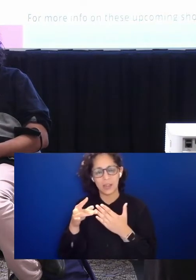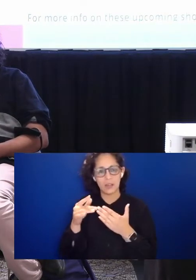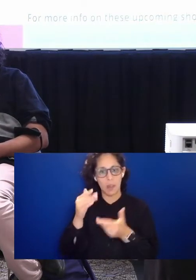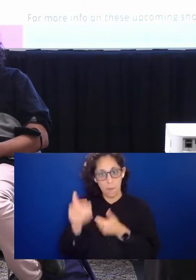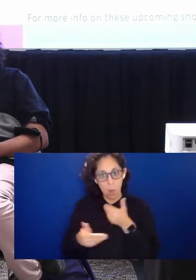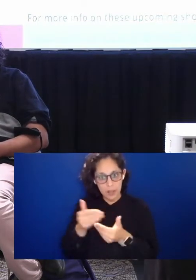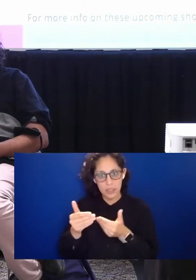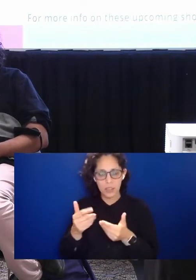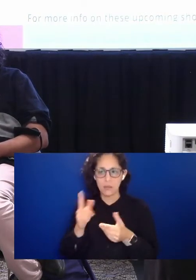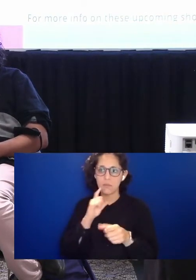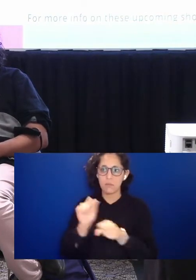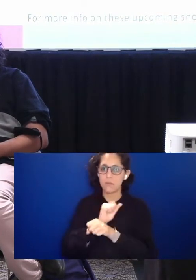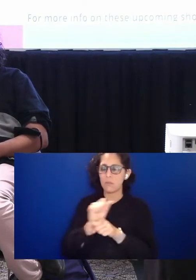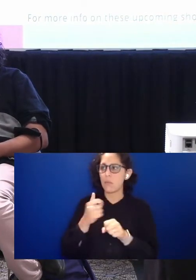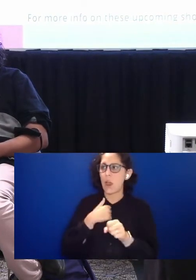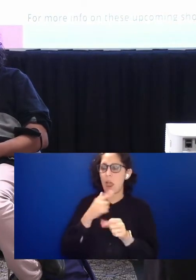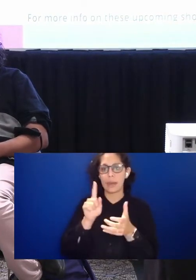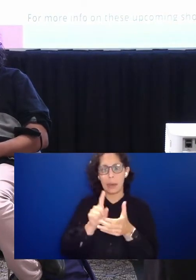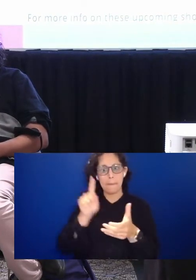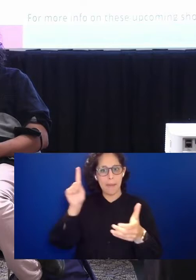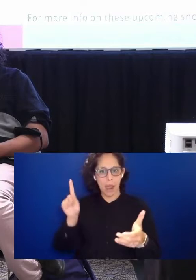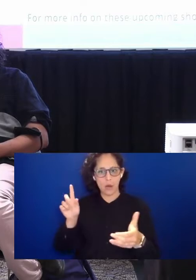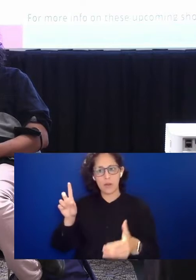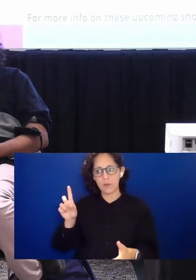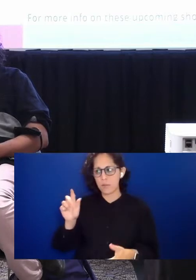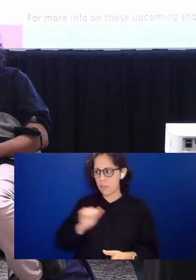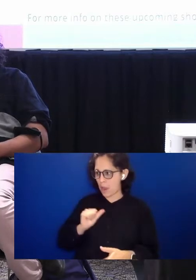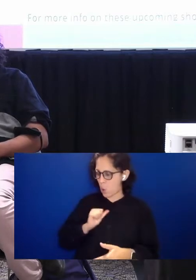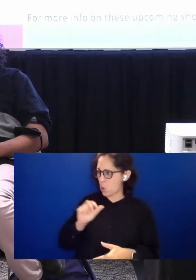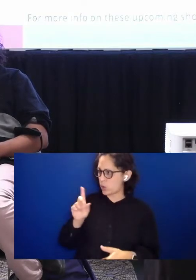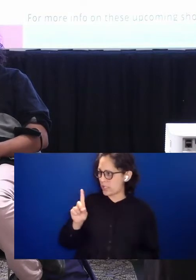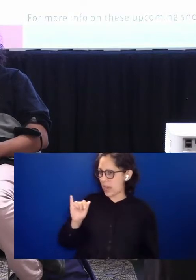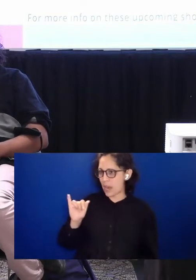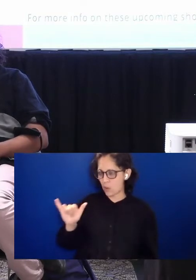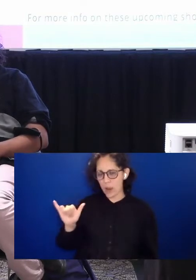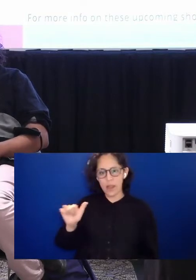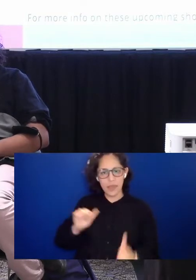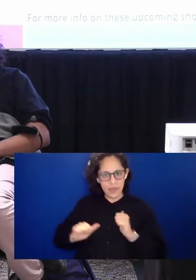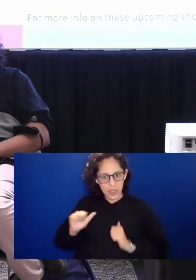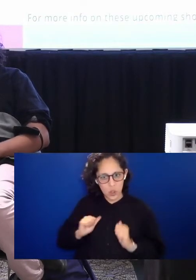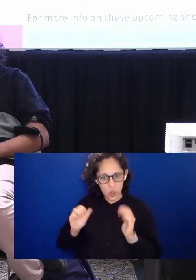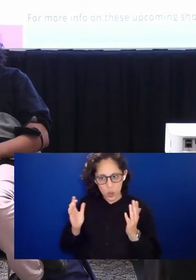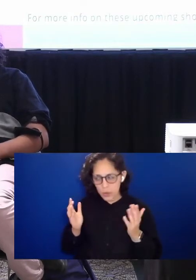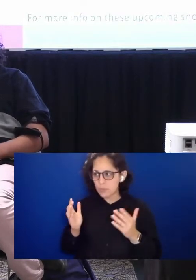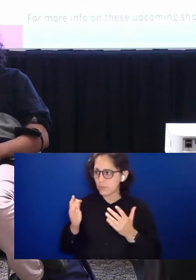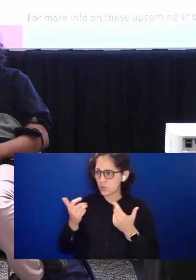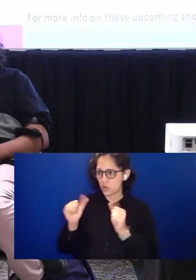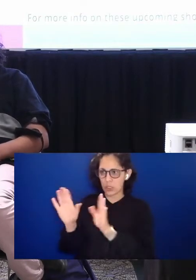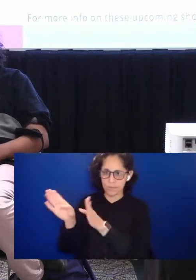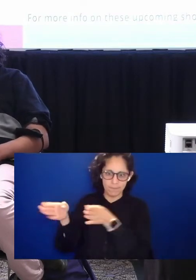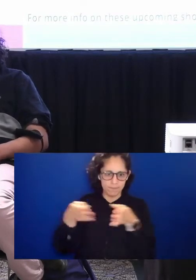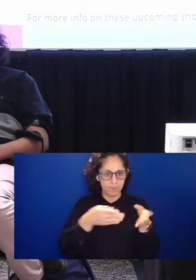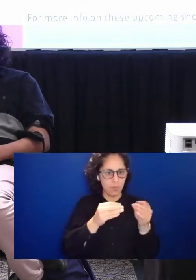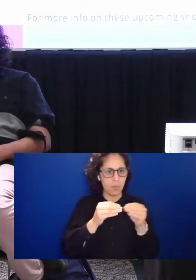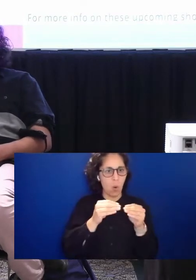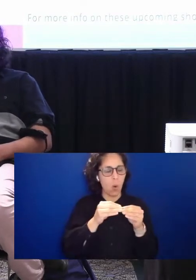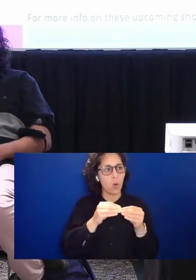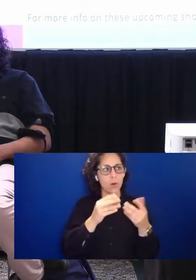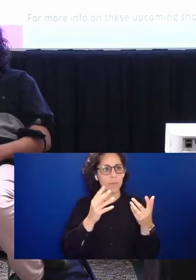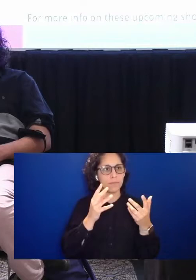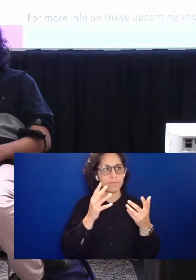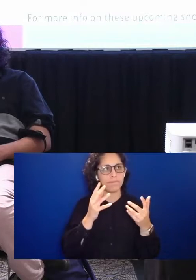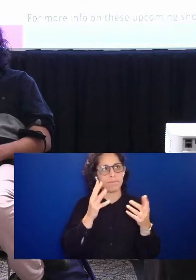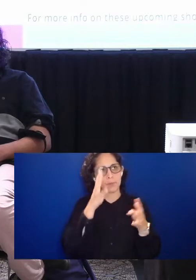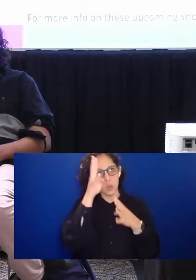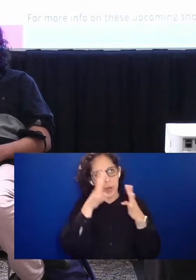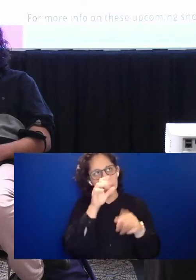of ensemble work, I come out of DIY theater, and moving more into a space of like creating work that